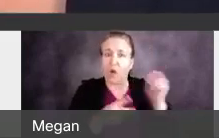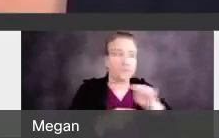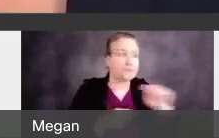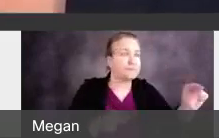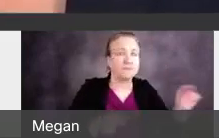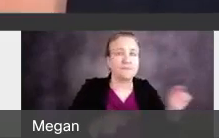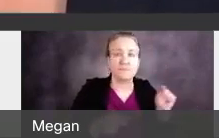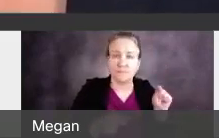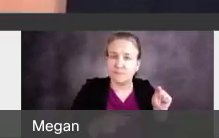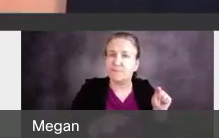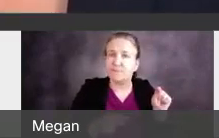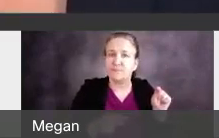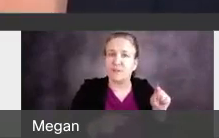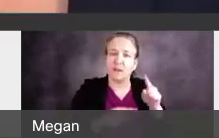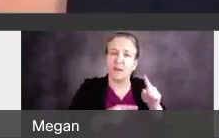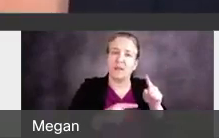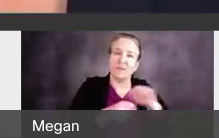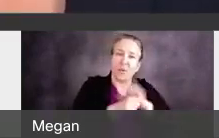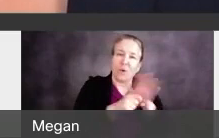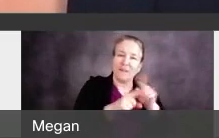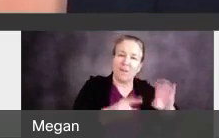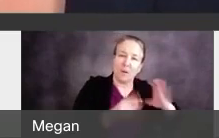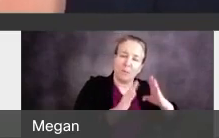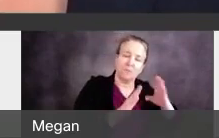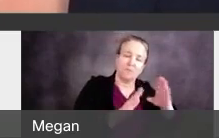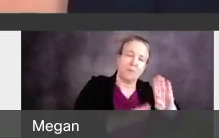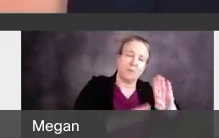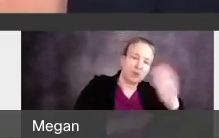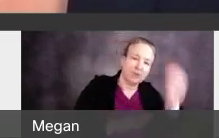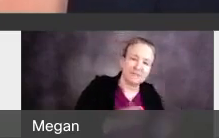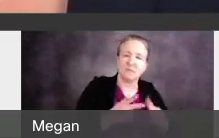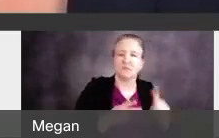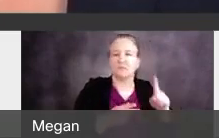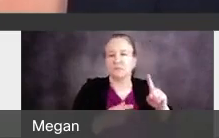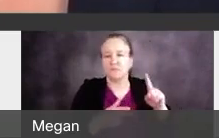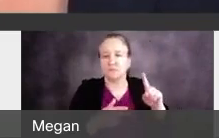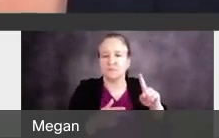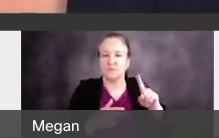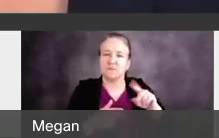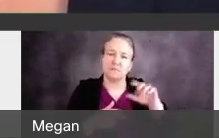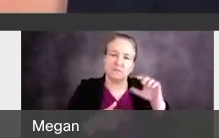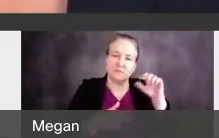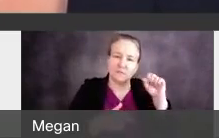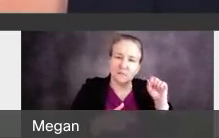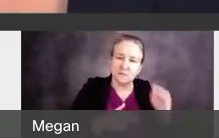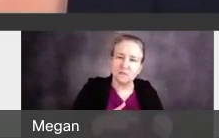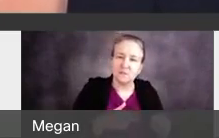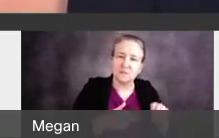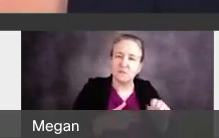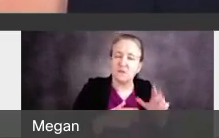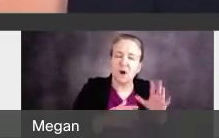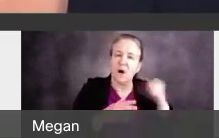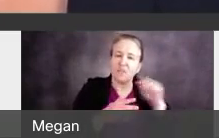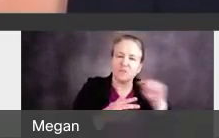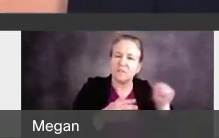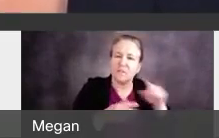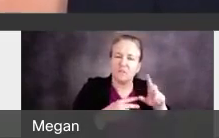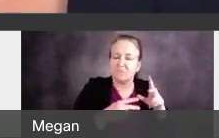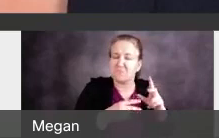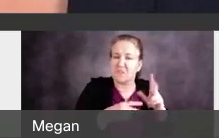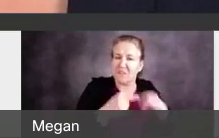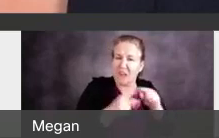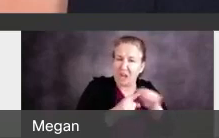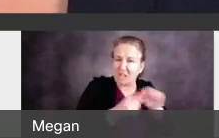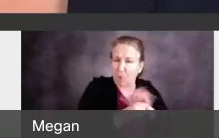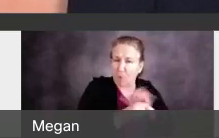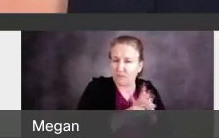of the Brazilian or South American variant. Okay. And on the link sharing, if somebody